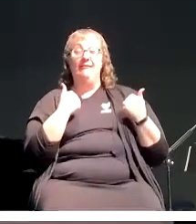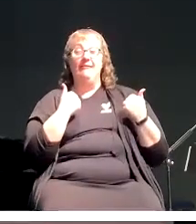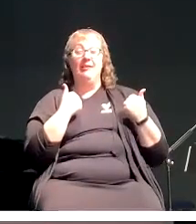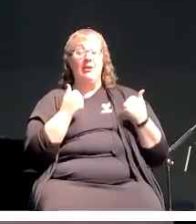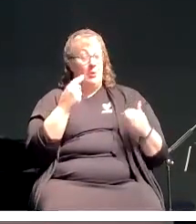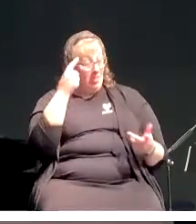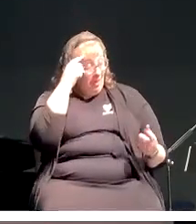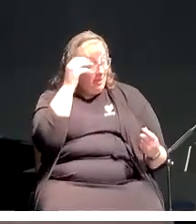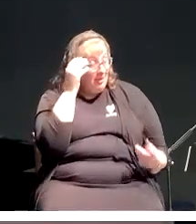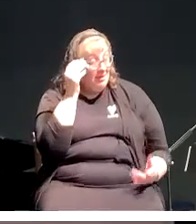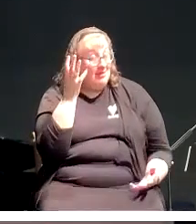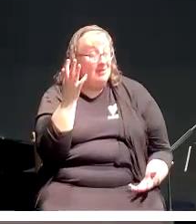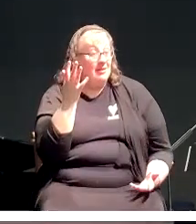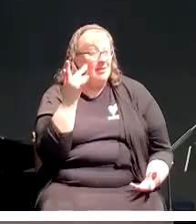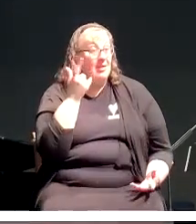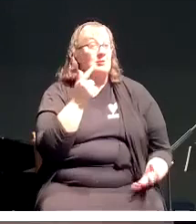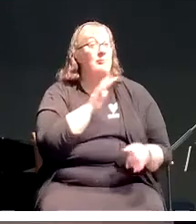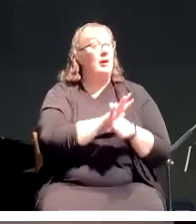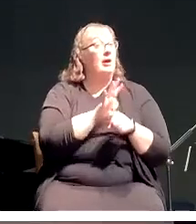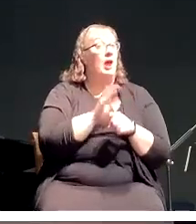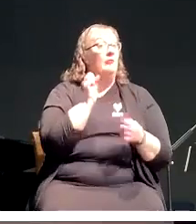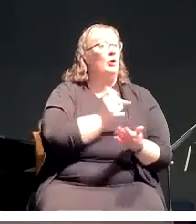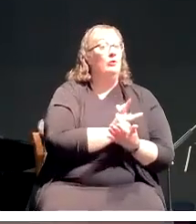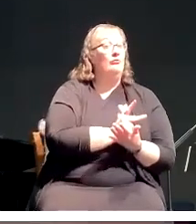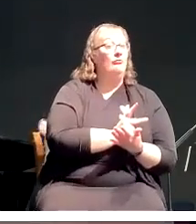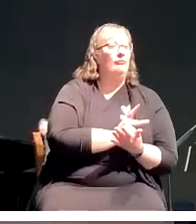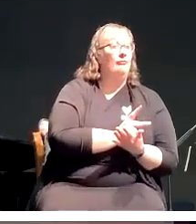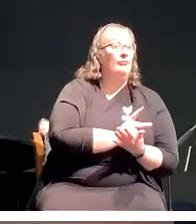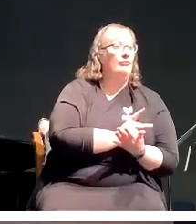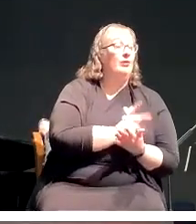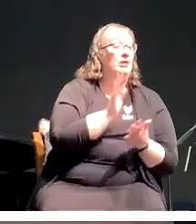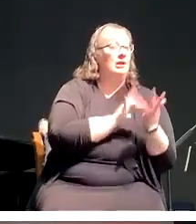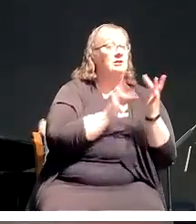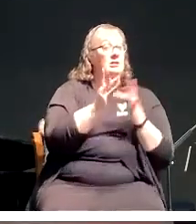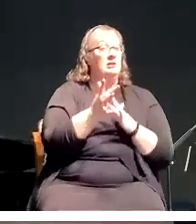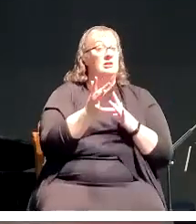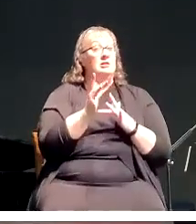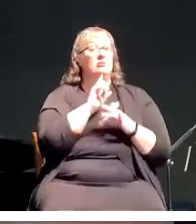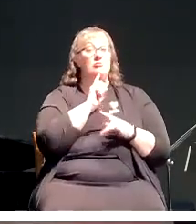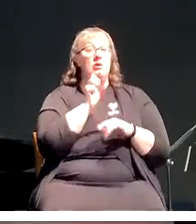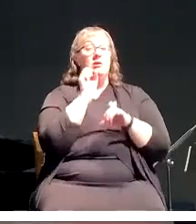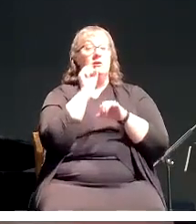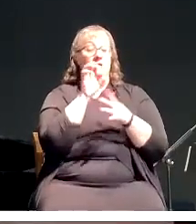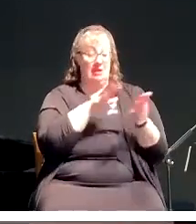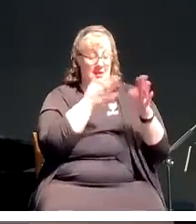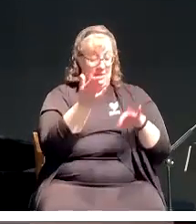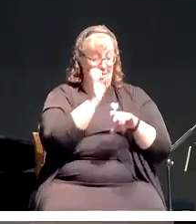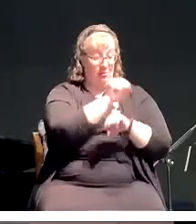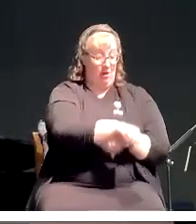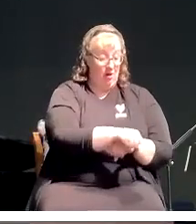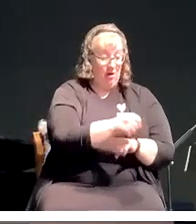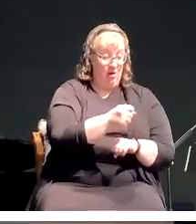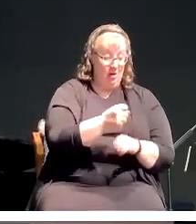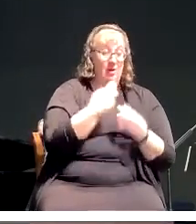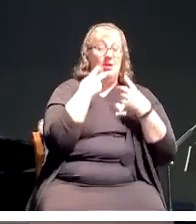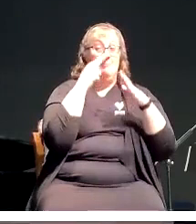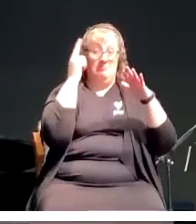would think this would be enough proof that Jesus had actually conquered death. He foretold that it would